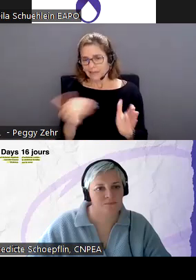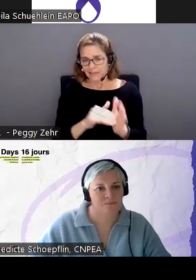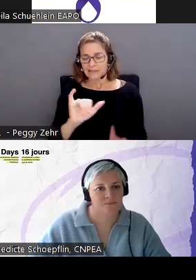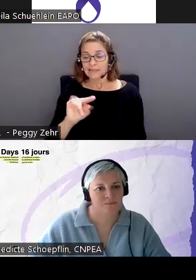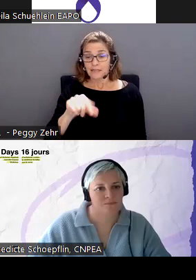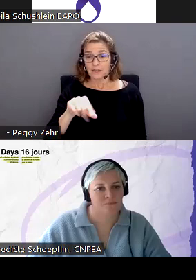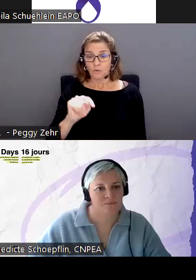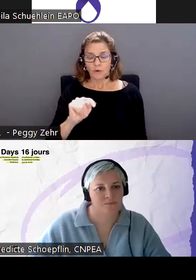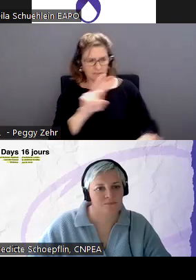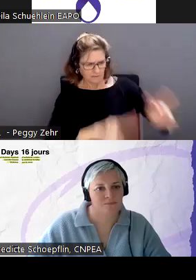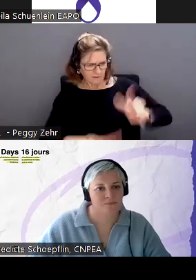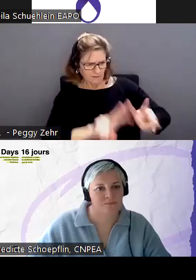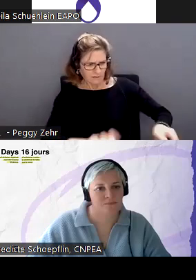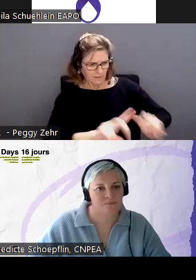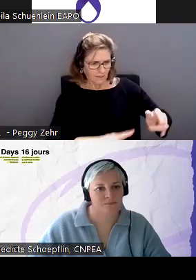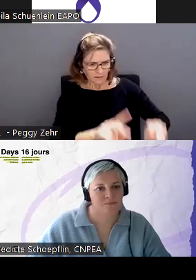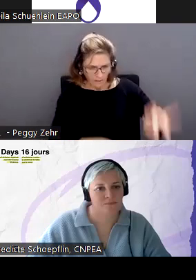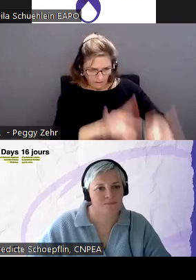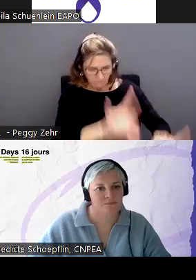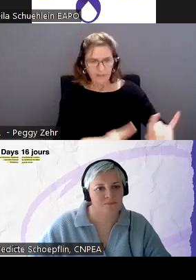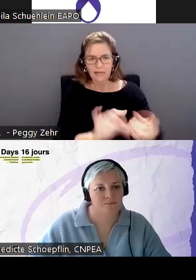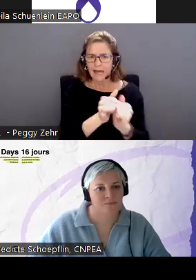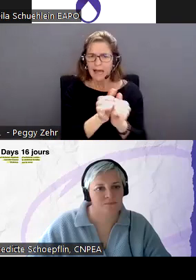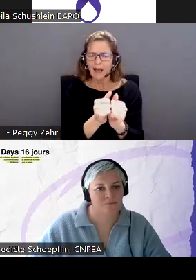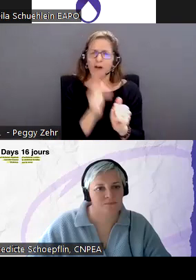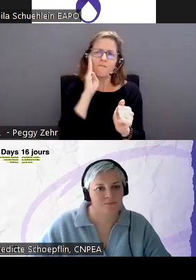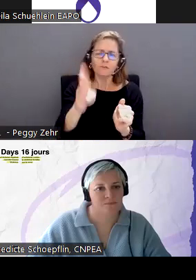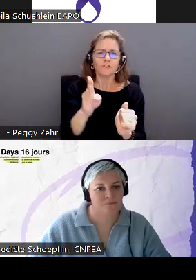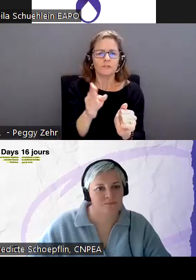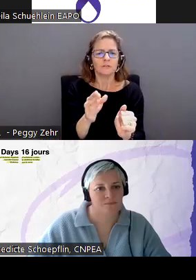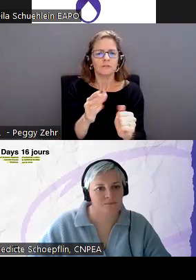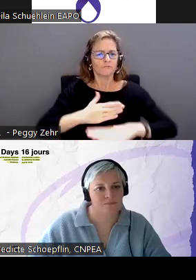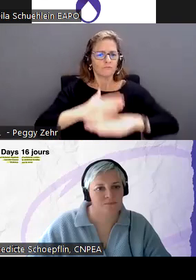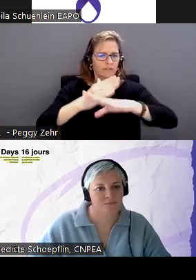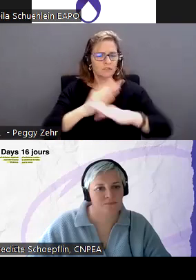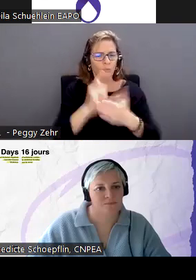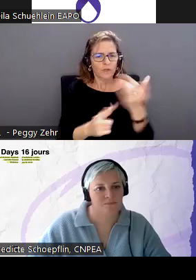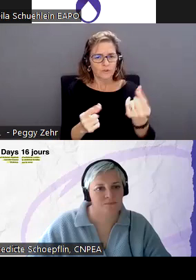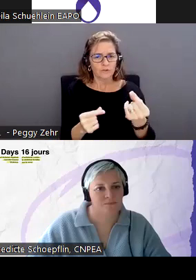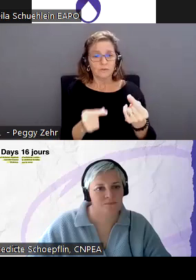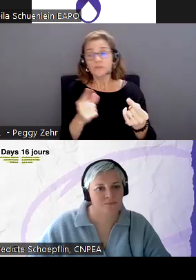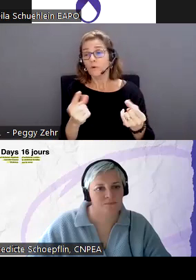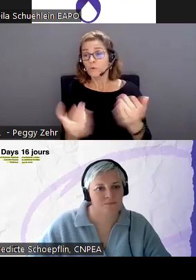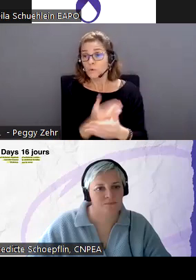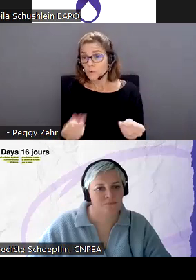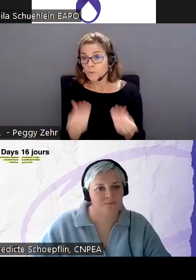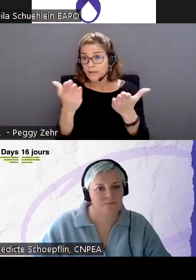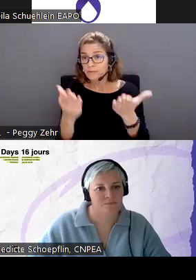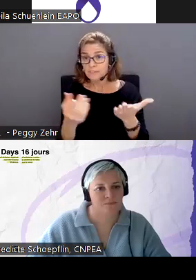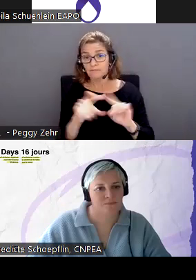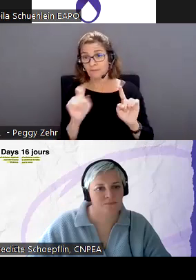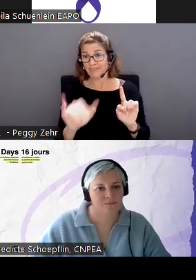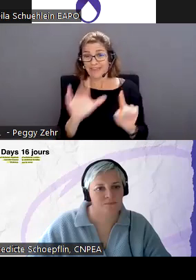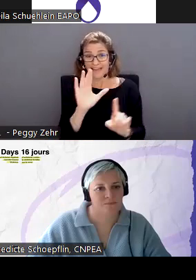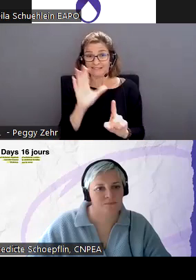not mandatory, though. That's part of the problem, is figuring out how to actually act on recommendations. So there's